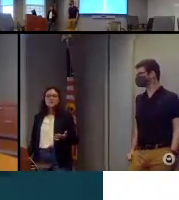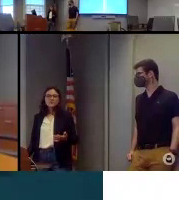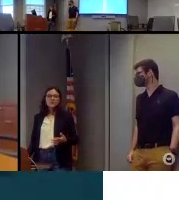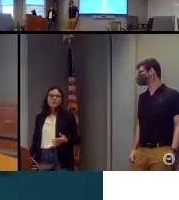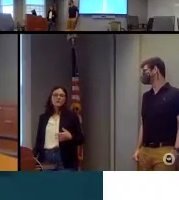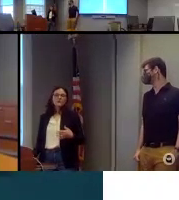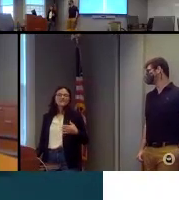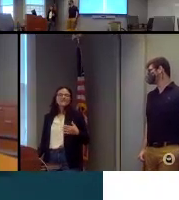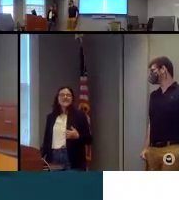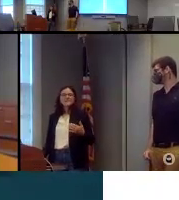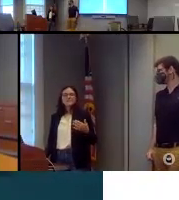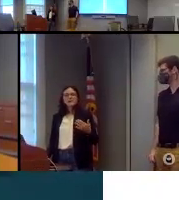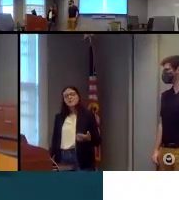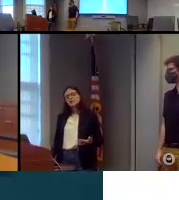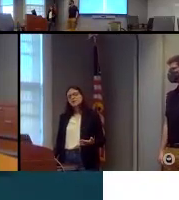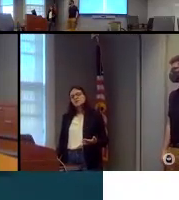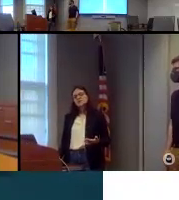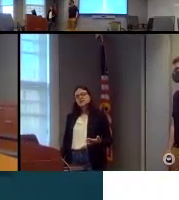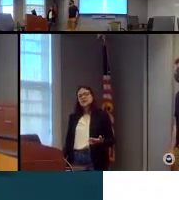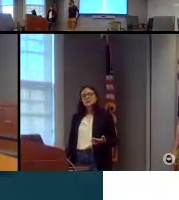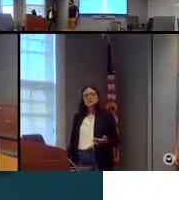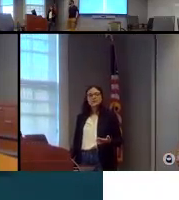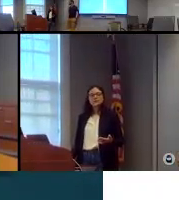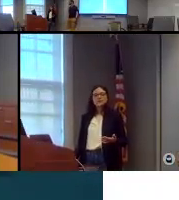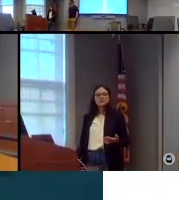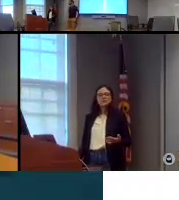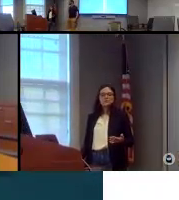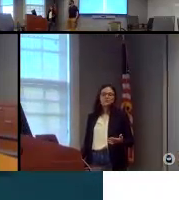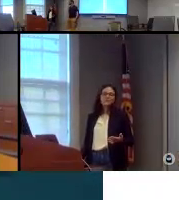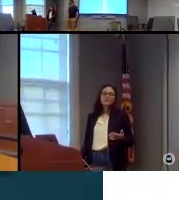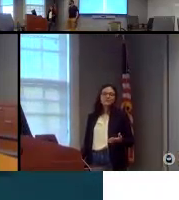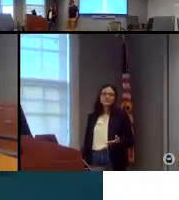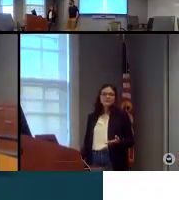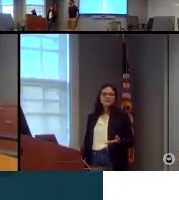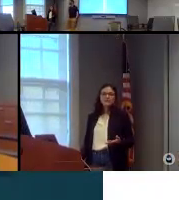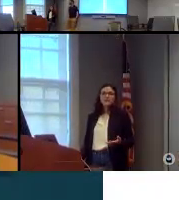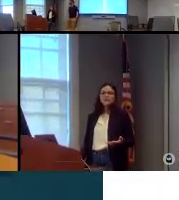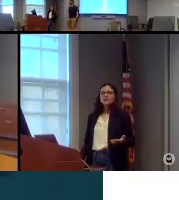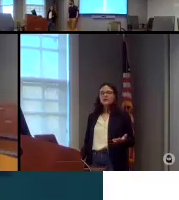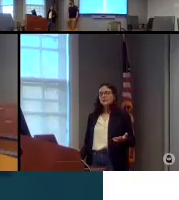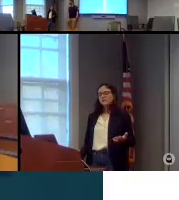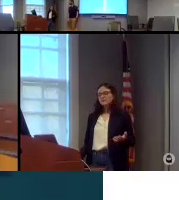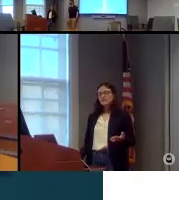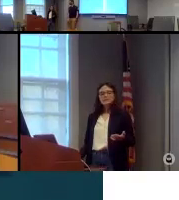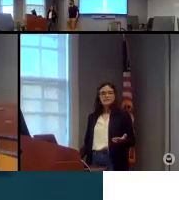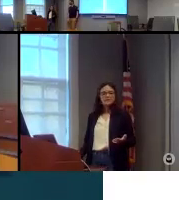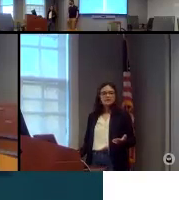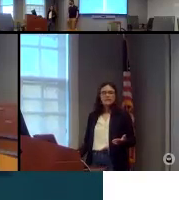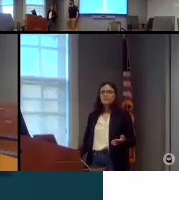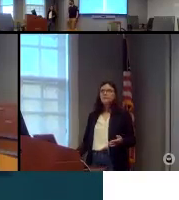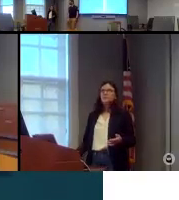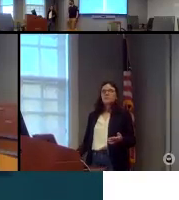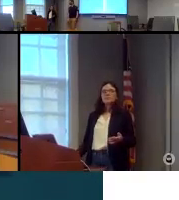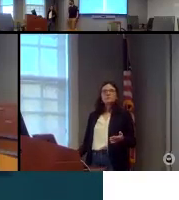other variables. We are using the same population data as Braithwaite and Johnson, which comes from the land scan data